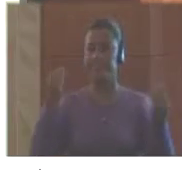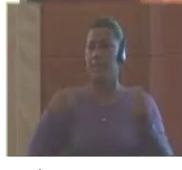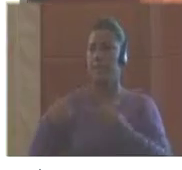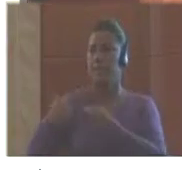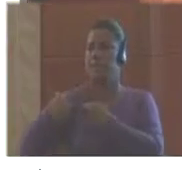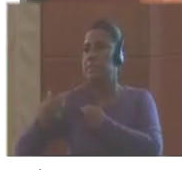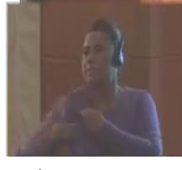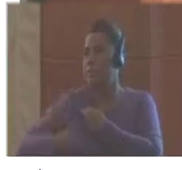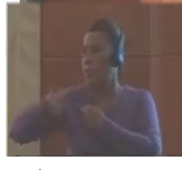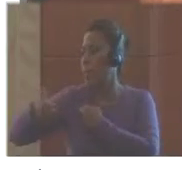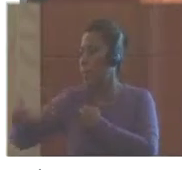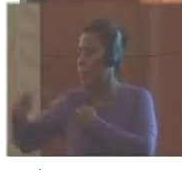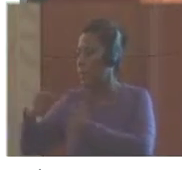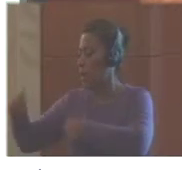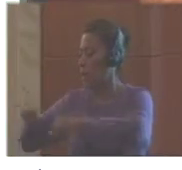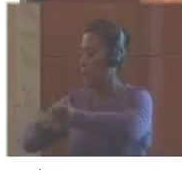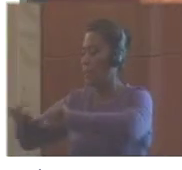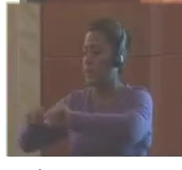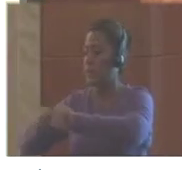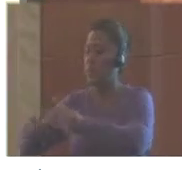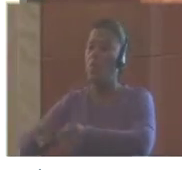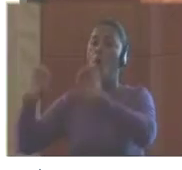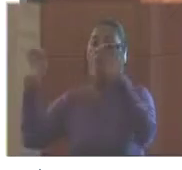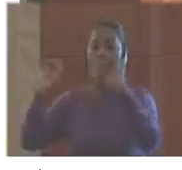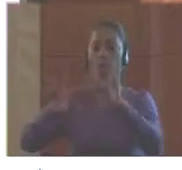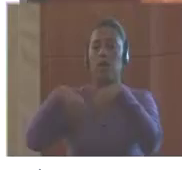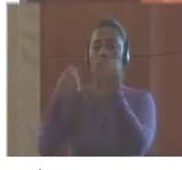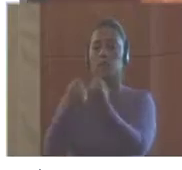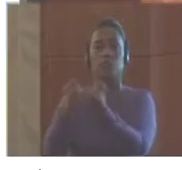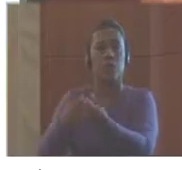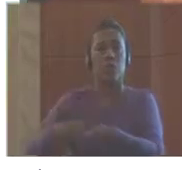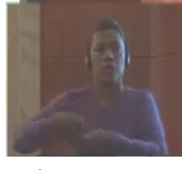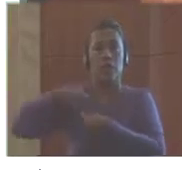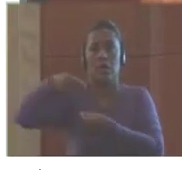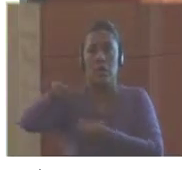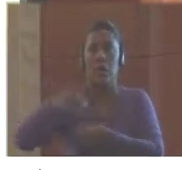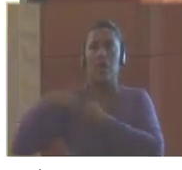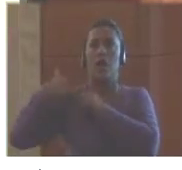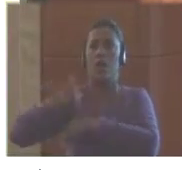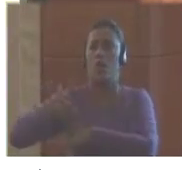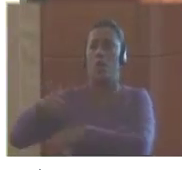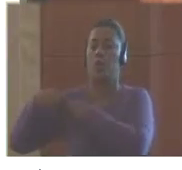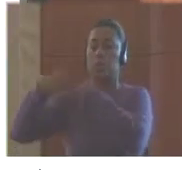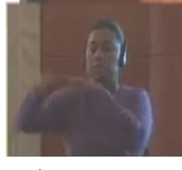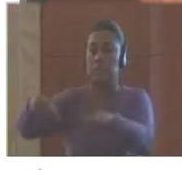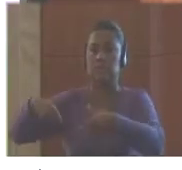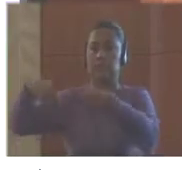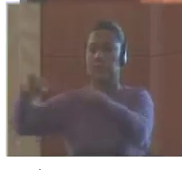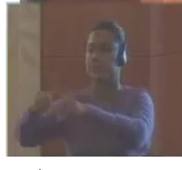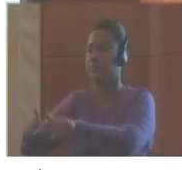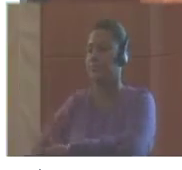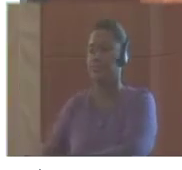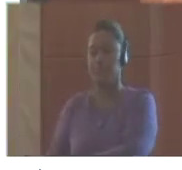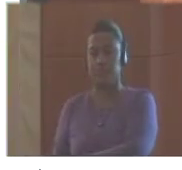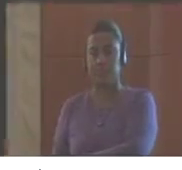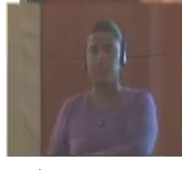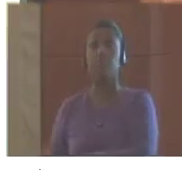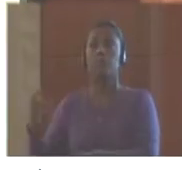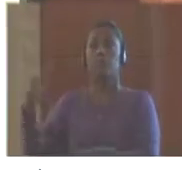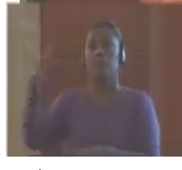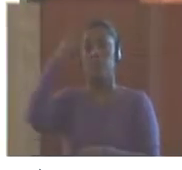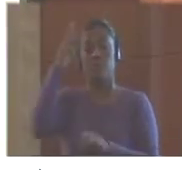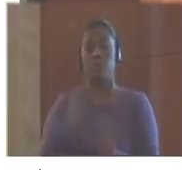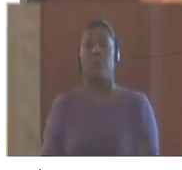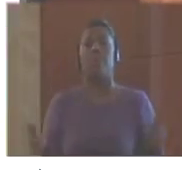of passing on responsibilities to local administrations is very important, but also to the civil society and to companies that can make an